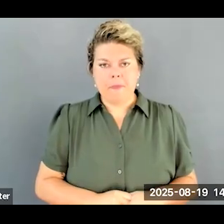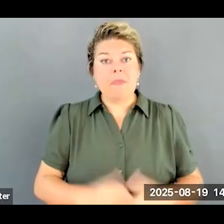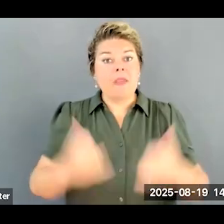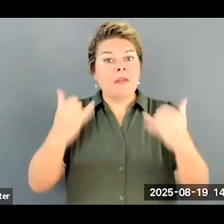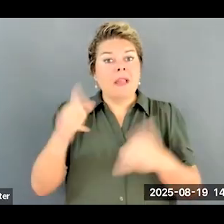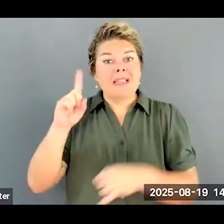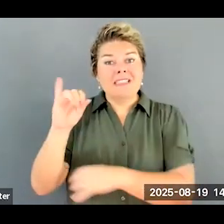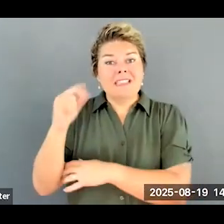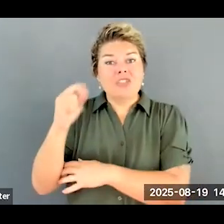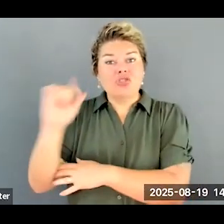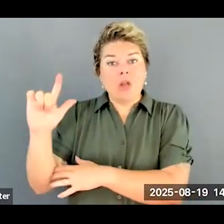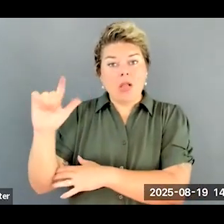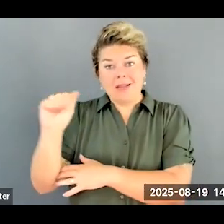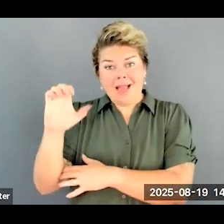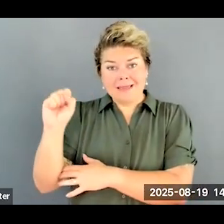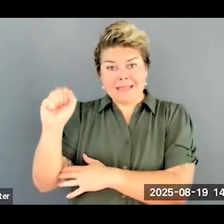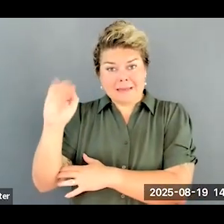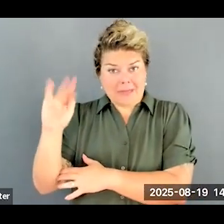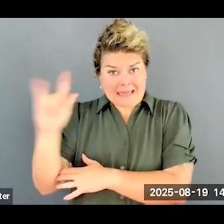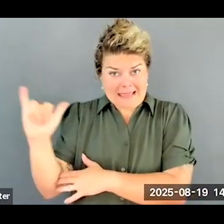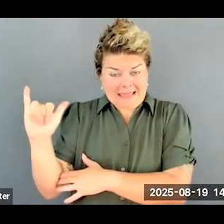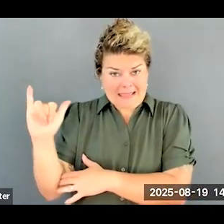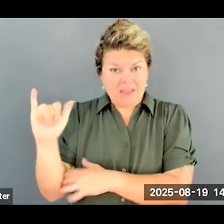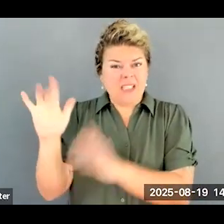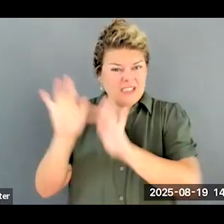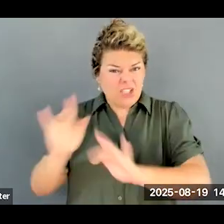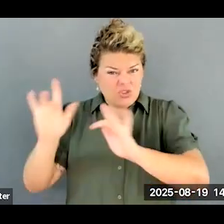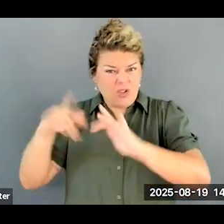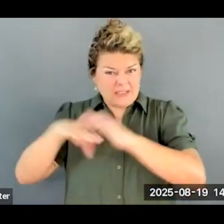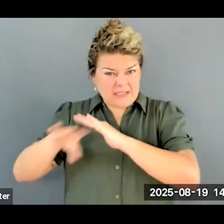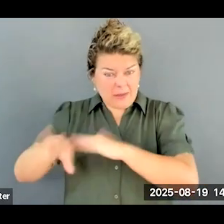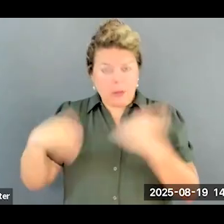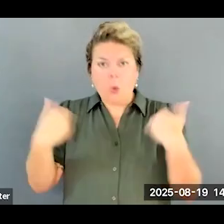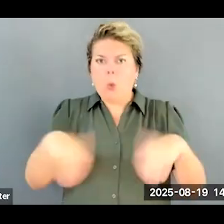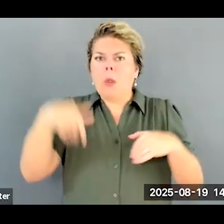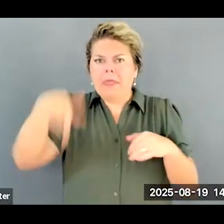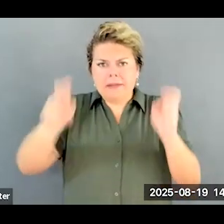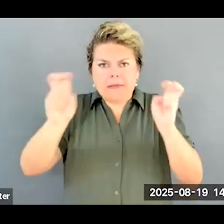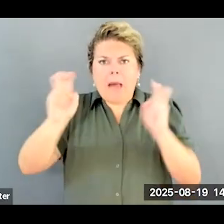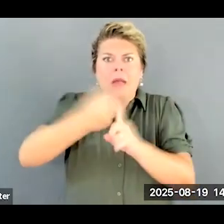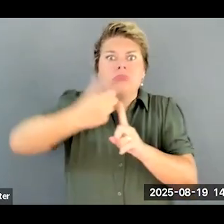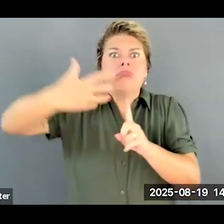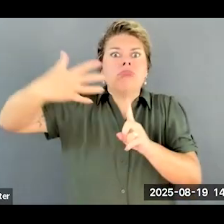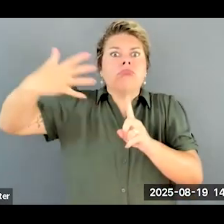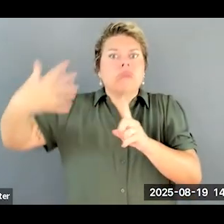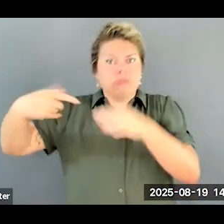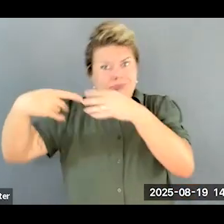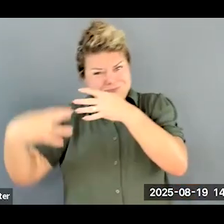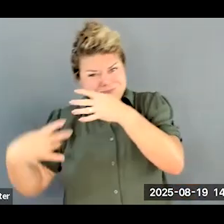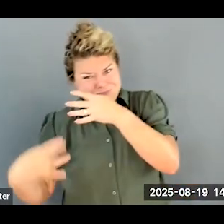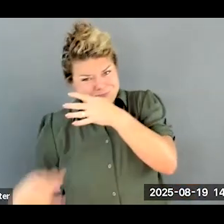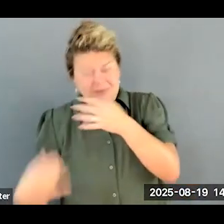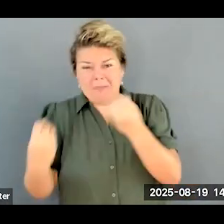So digital accessibility. This topic is a large one, and there are many important aspects of digital